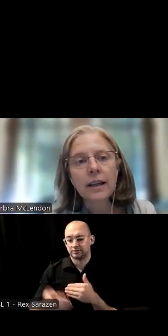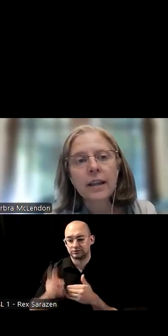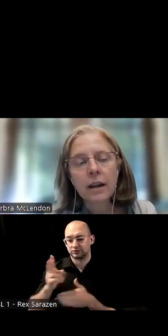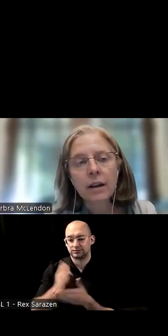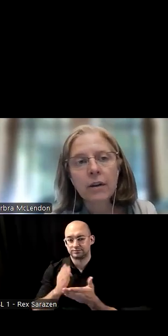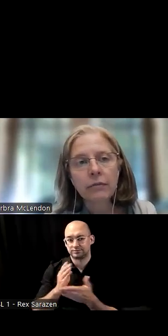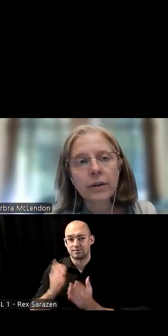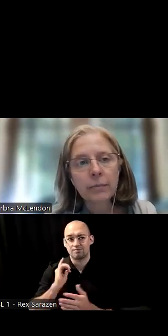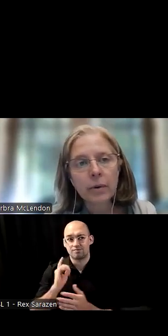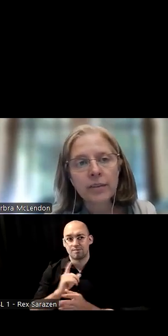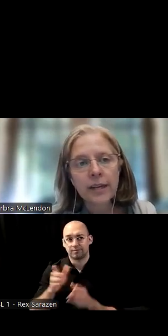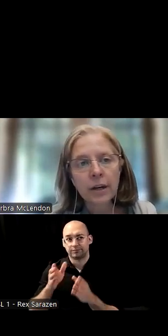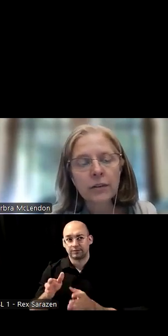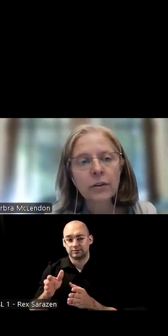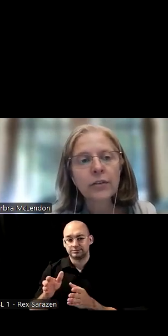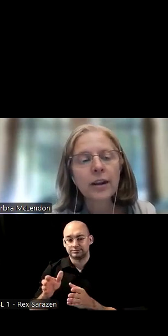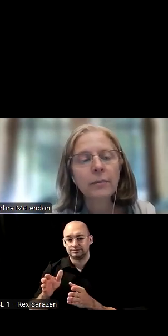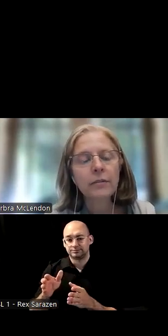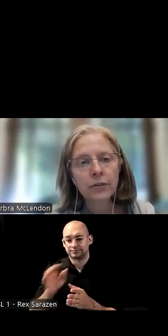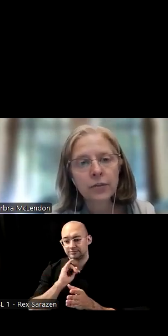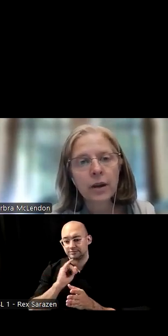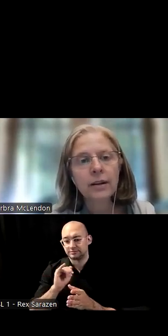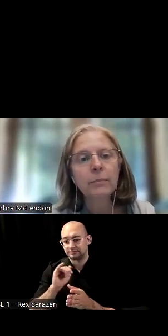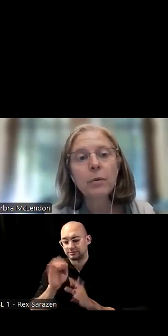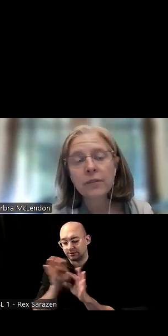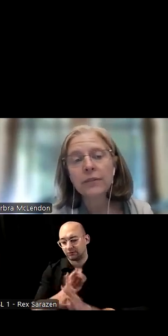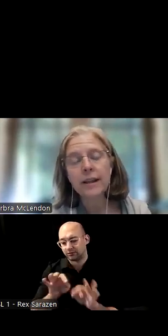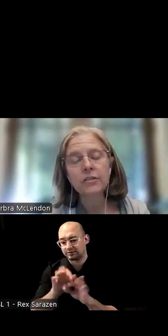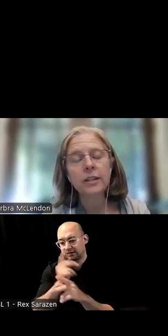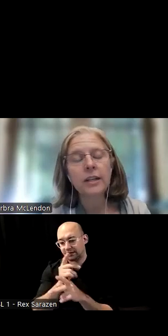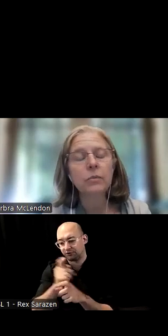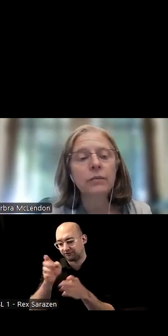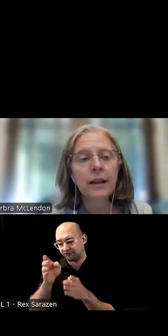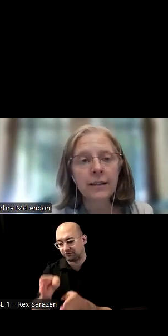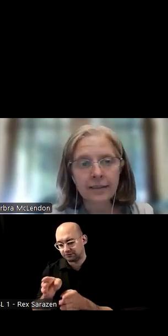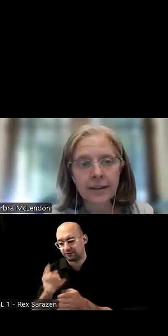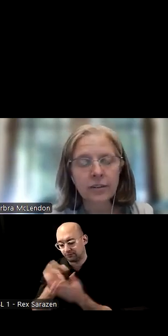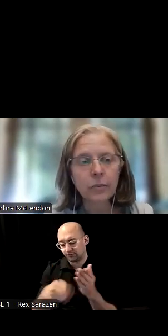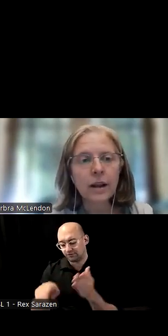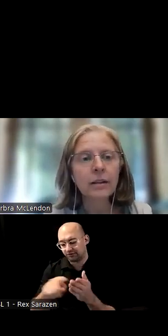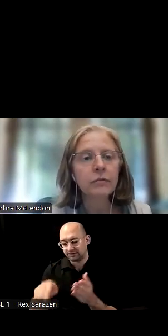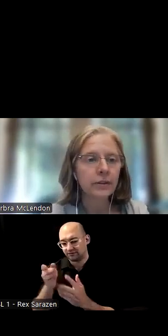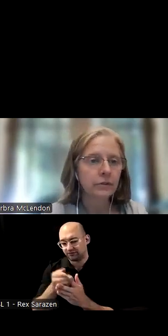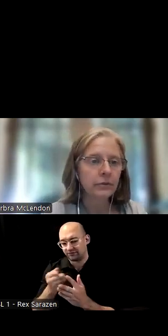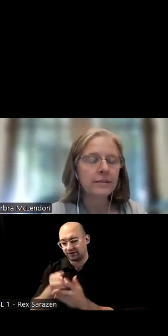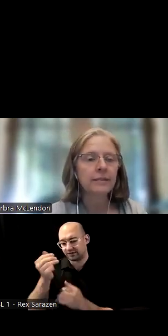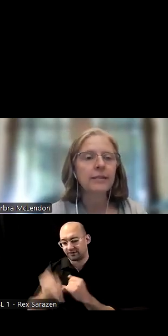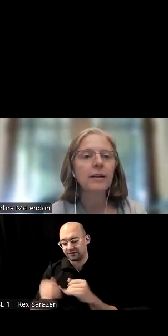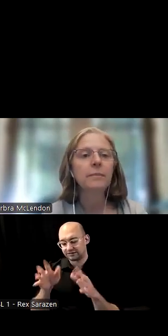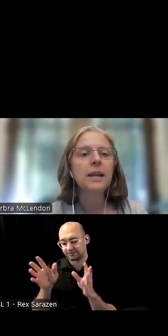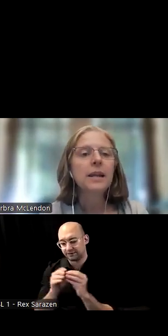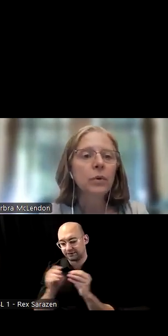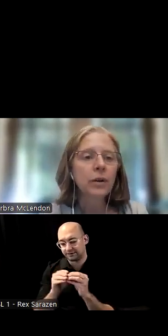legislation, I think of real importance to caregivers. The first one, both of these actually were filed last session as well, and for different